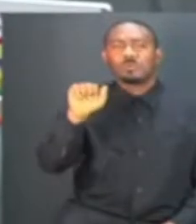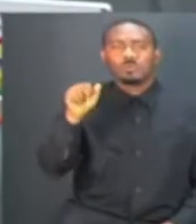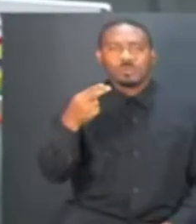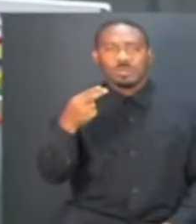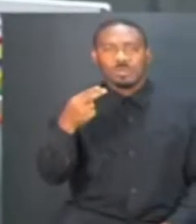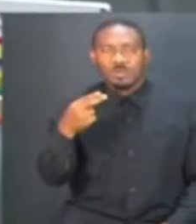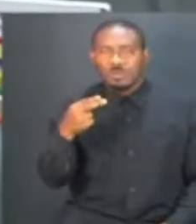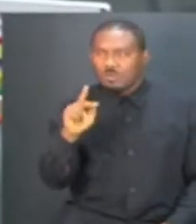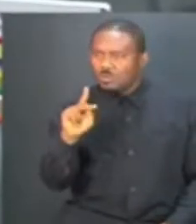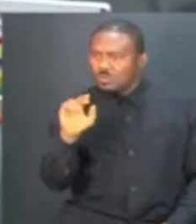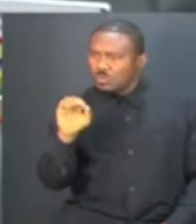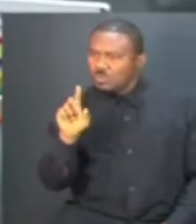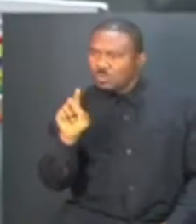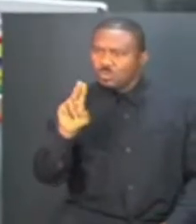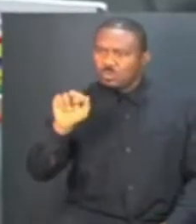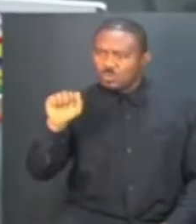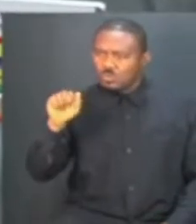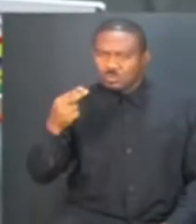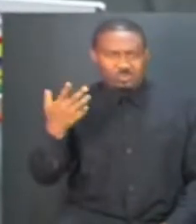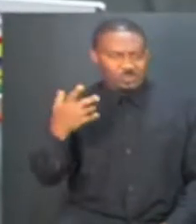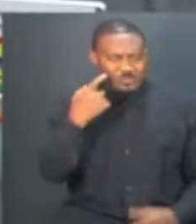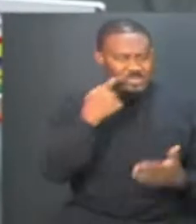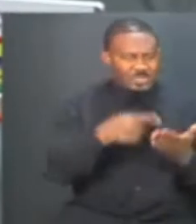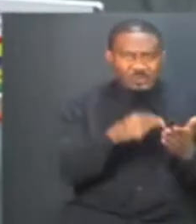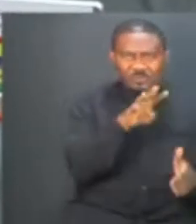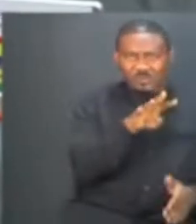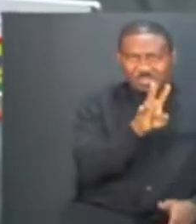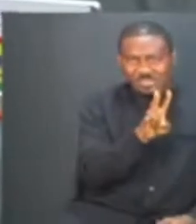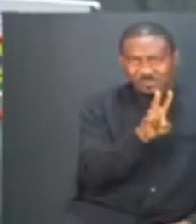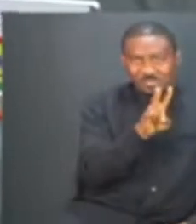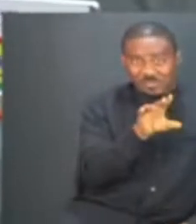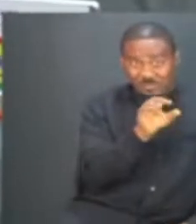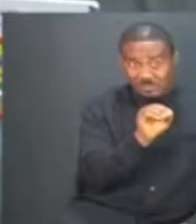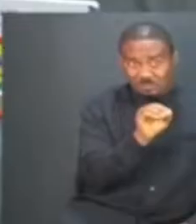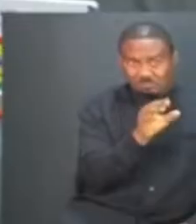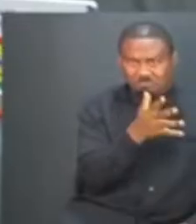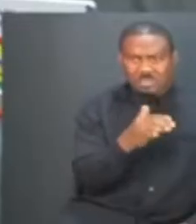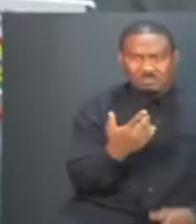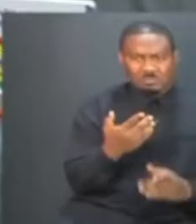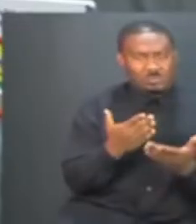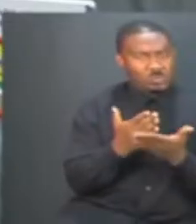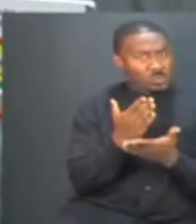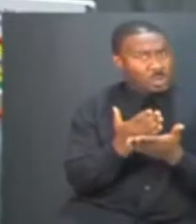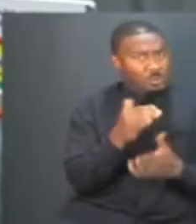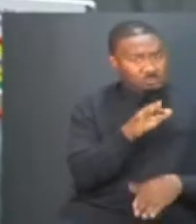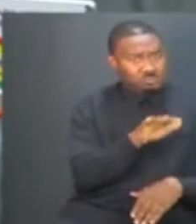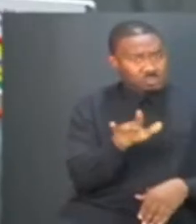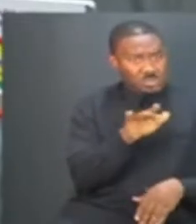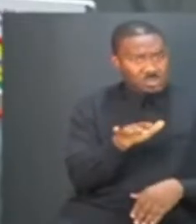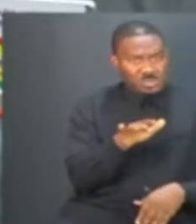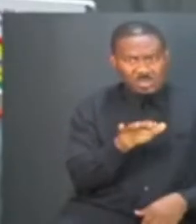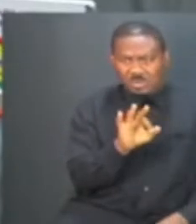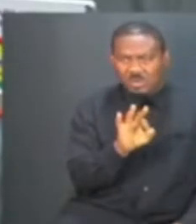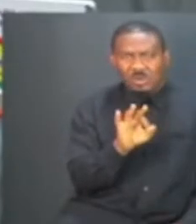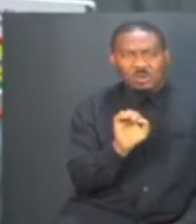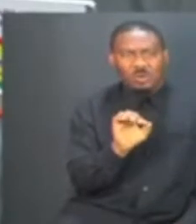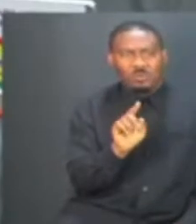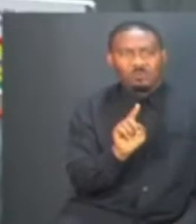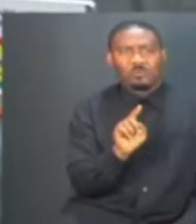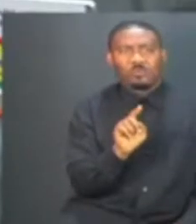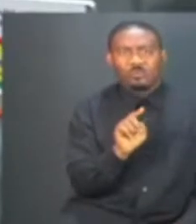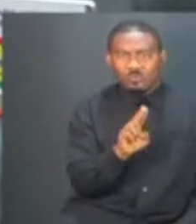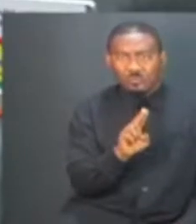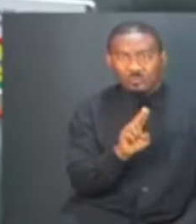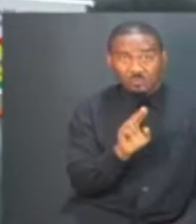Kodua, if you look at 470, I think the correct spelling of Fukuo is there,